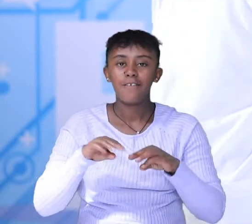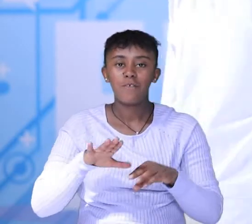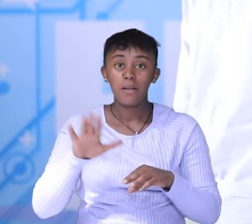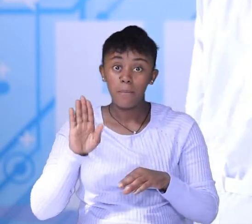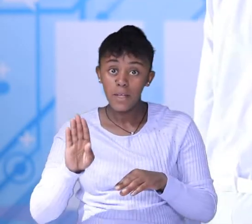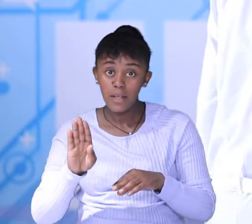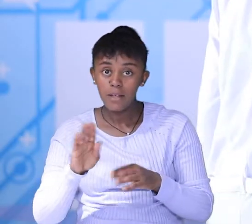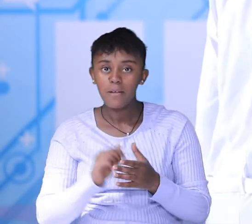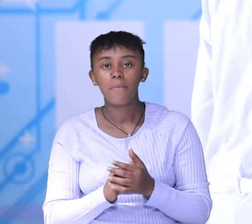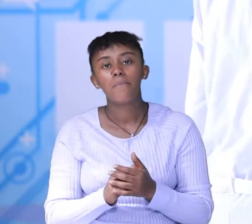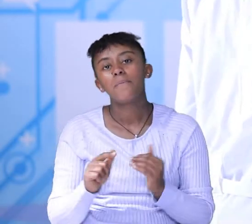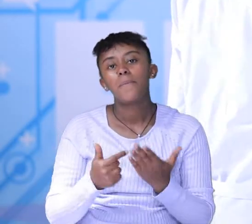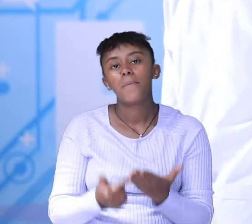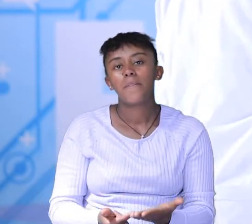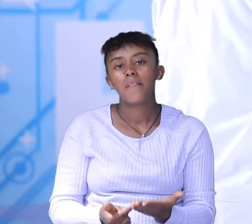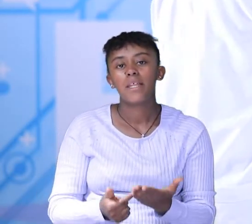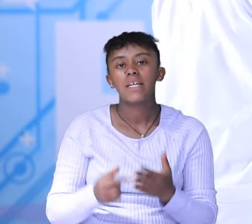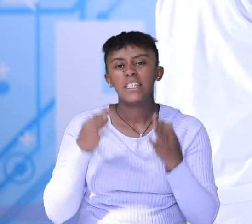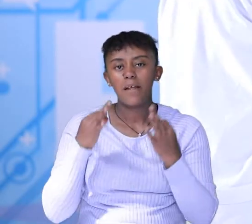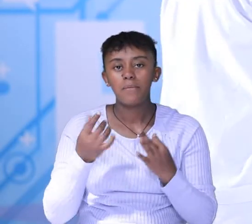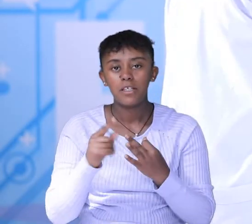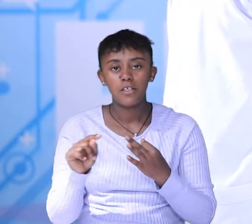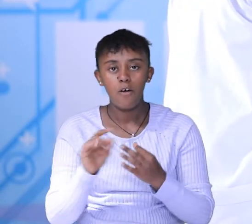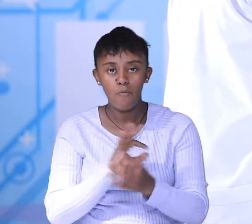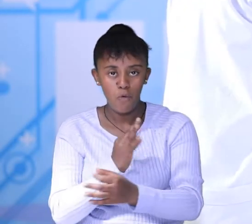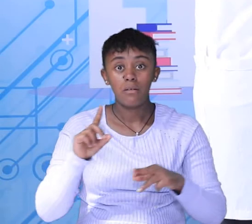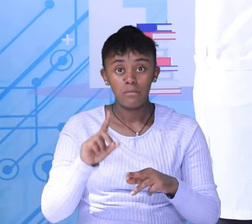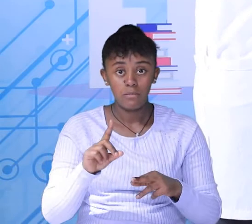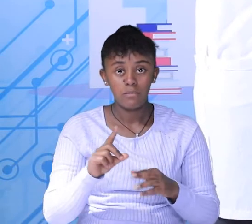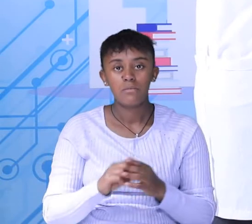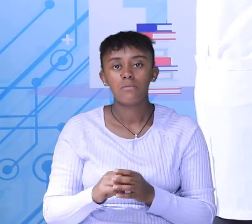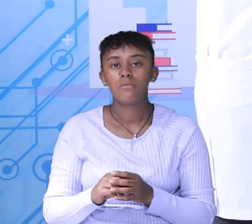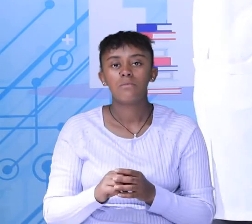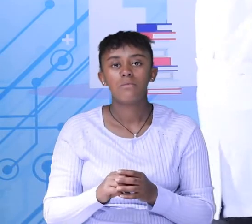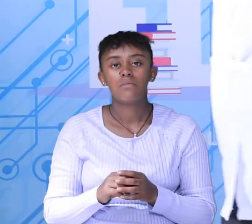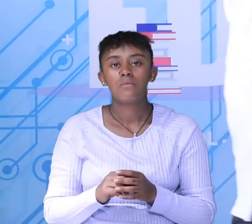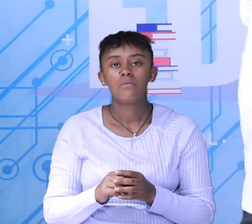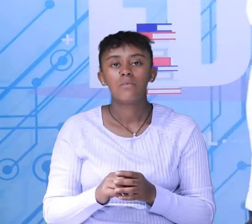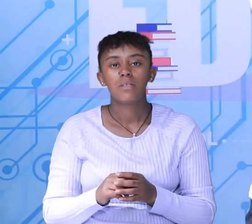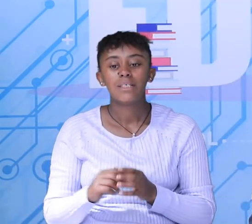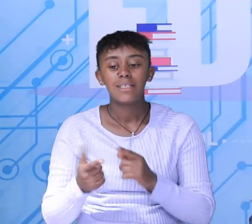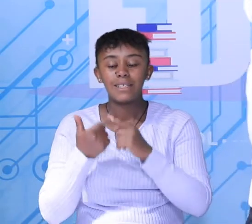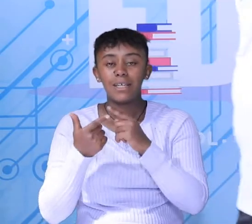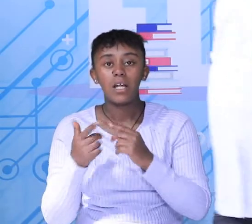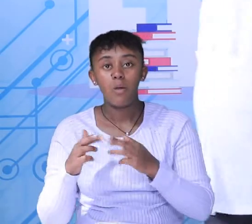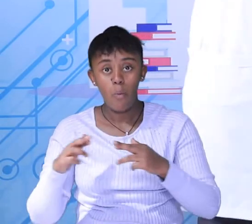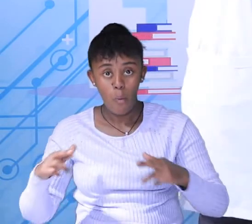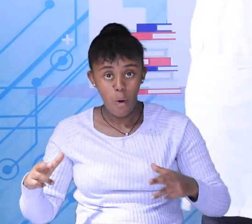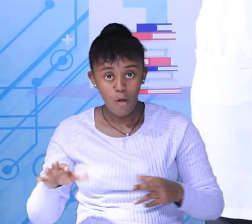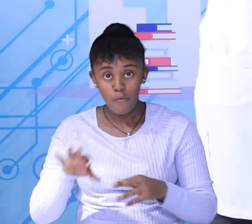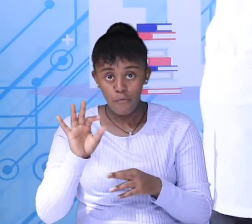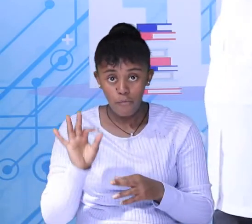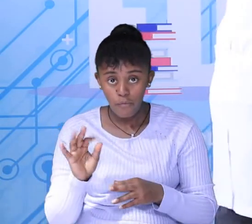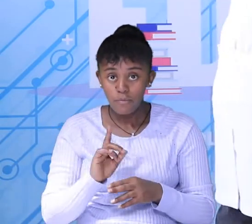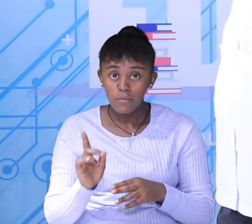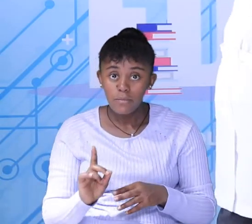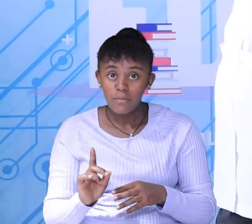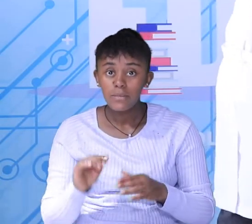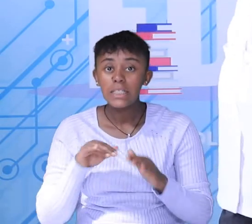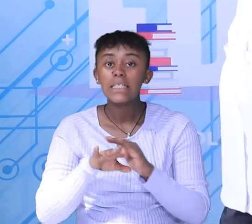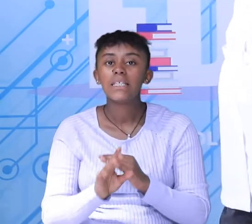it's possible to find a magnetic field around any straight current carrying conductor as